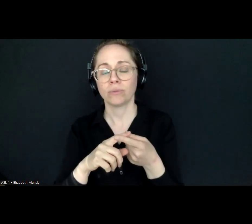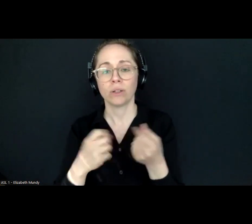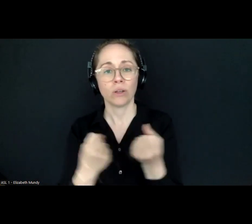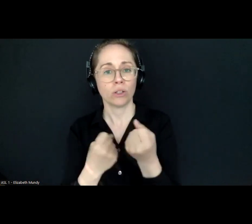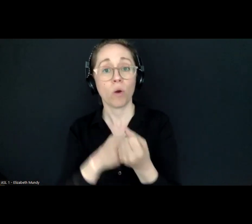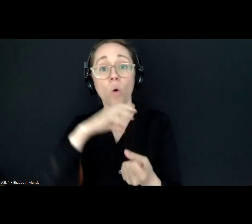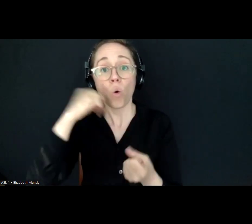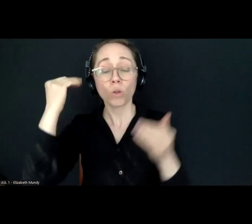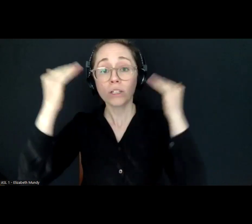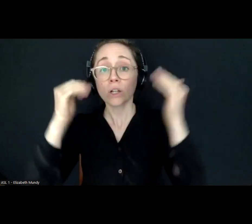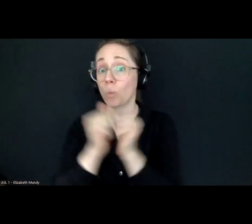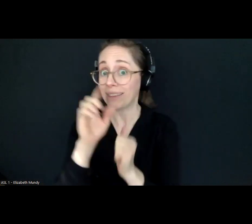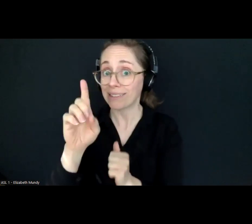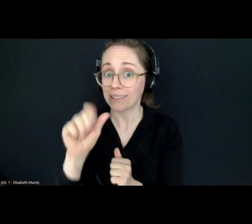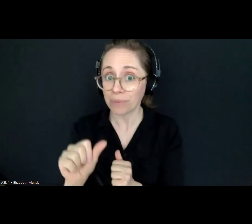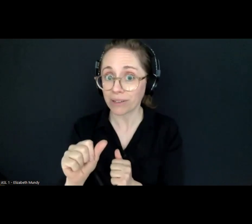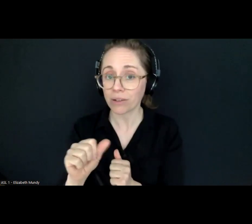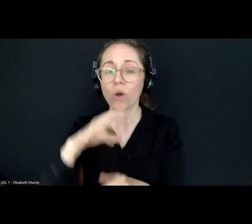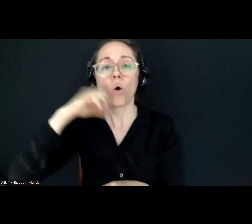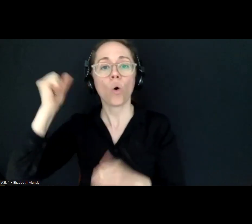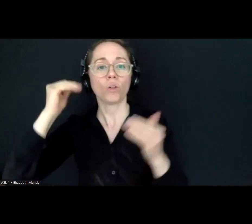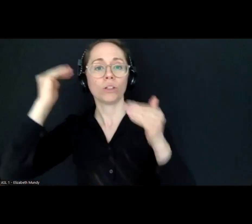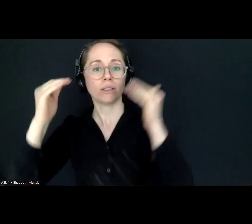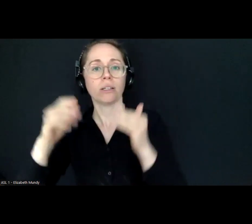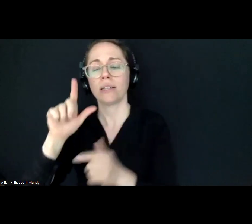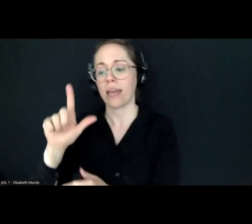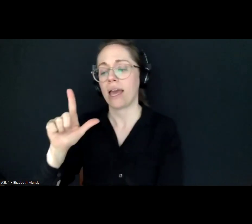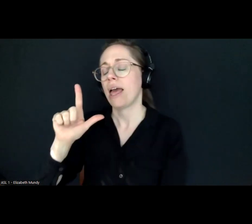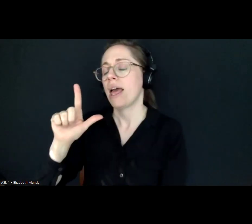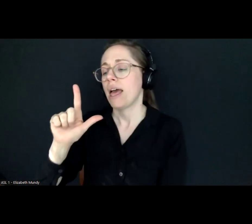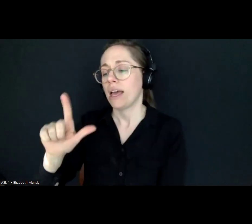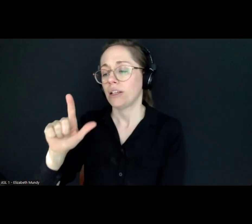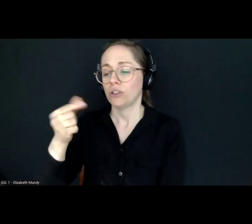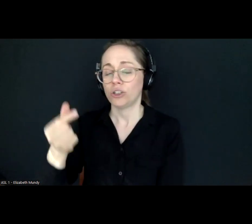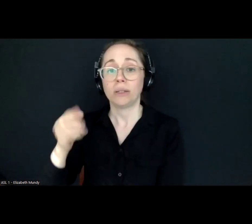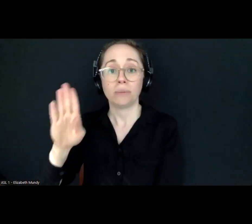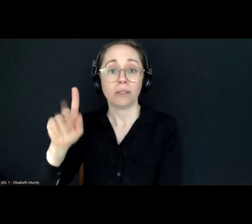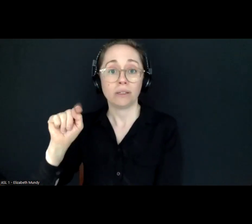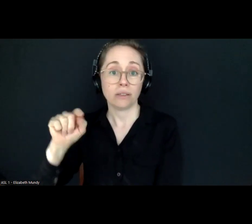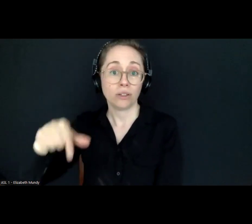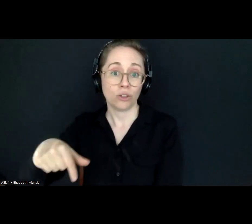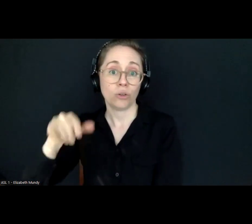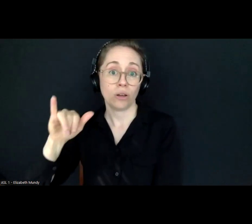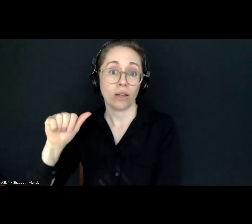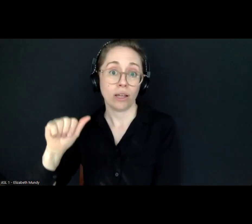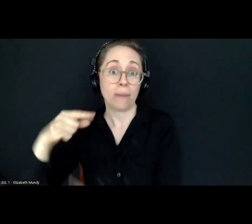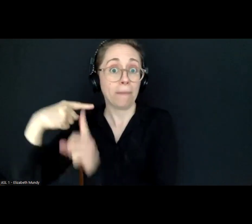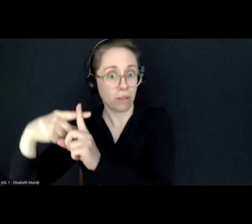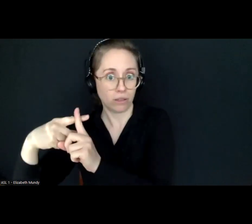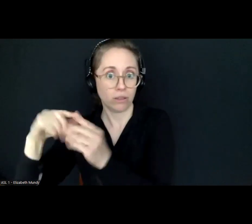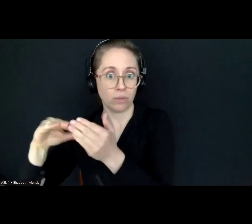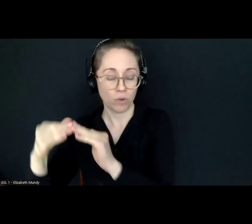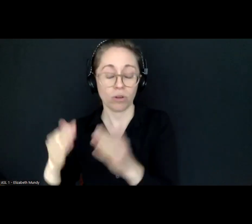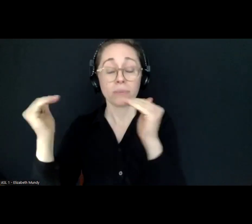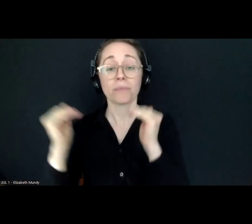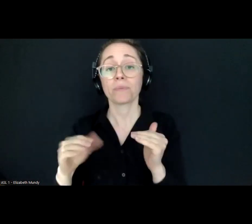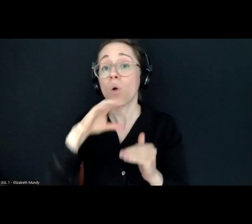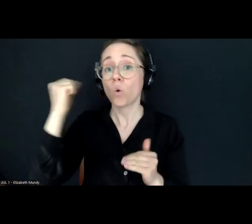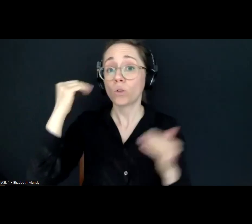disabilities, older adults who are part of the LGBTQIA plus community, older adults in rural